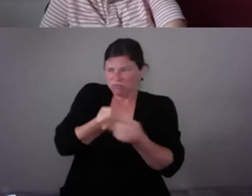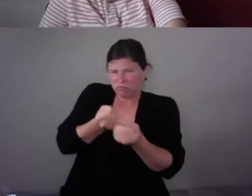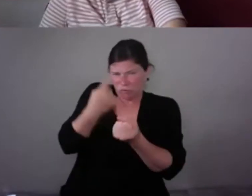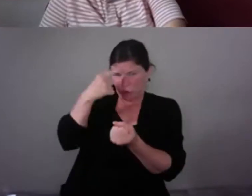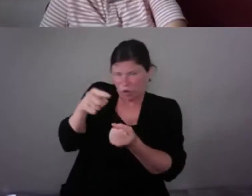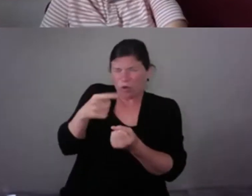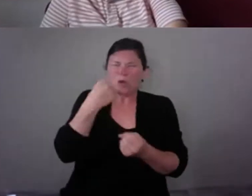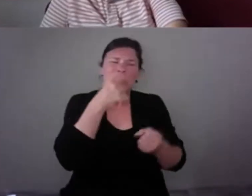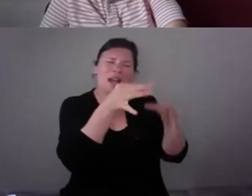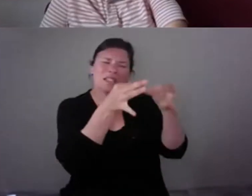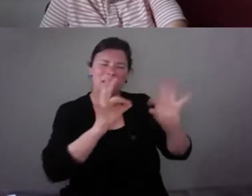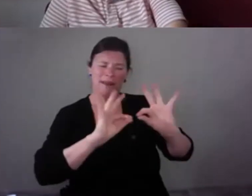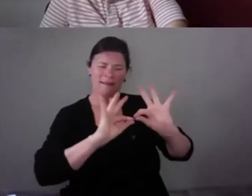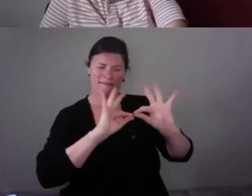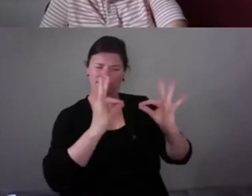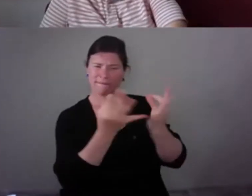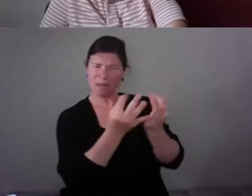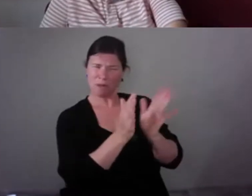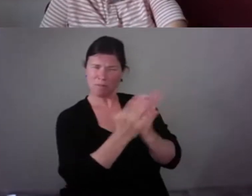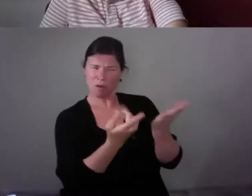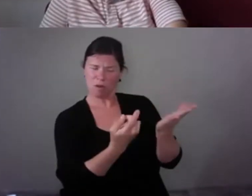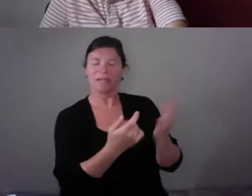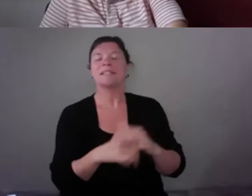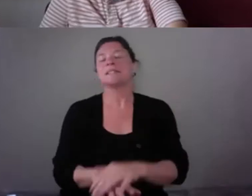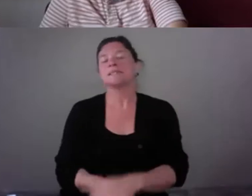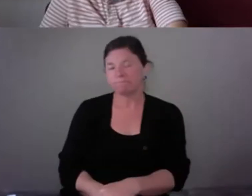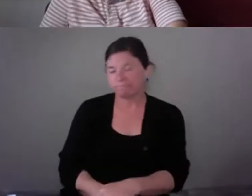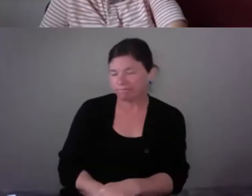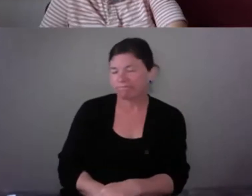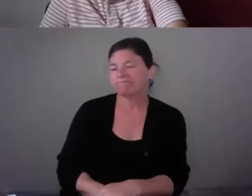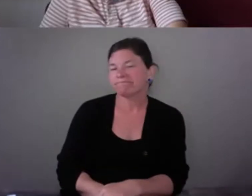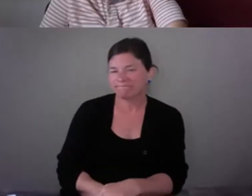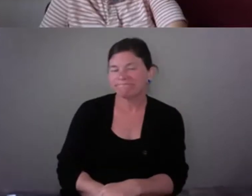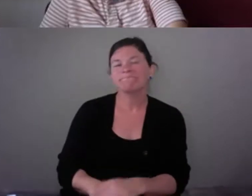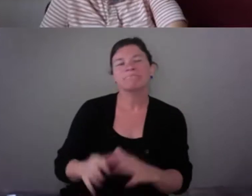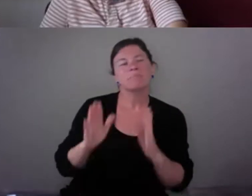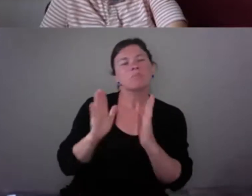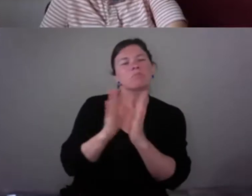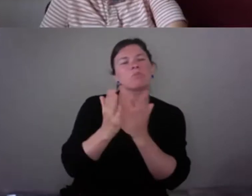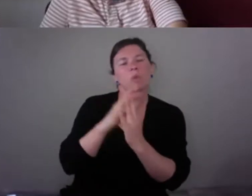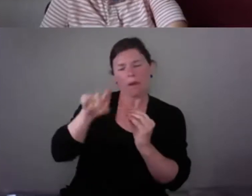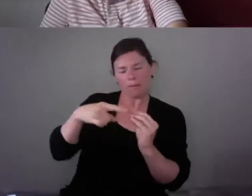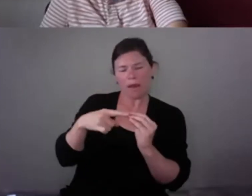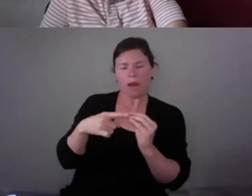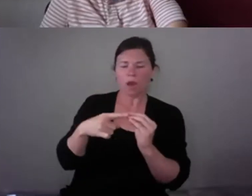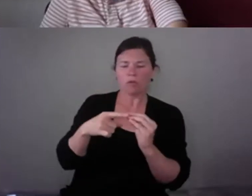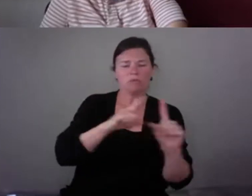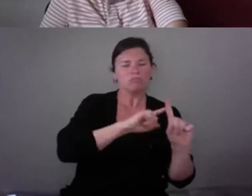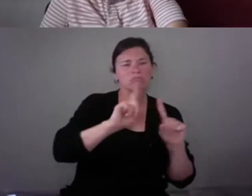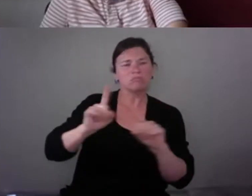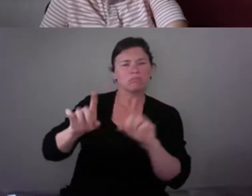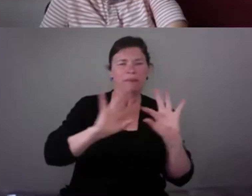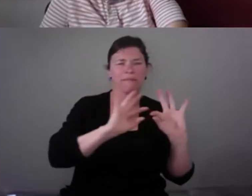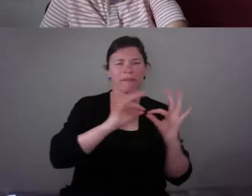family book of a family's life together, and there's a chapter that I wrote